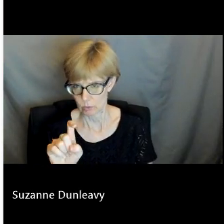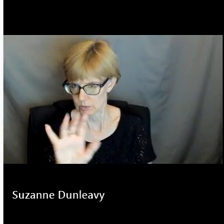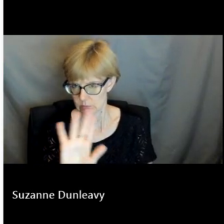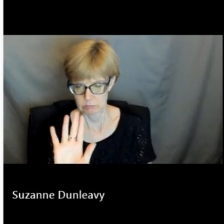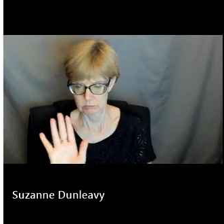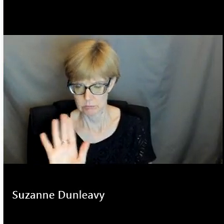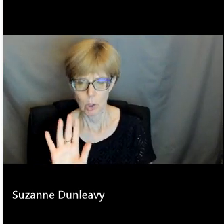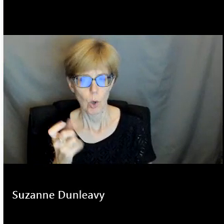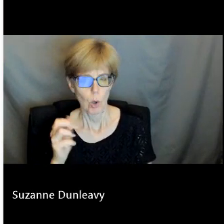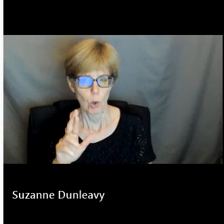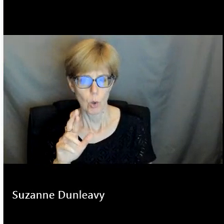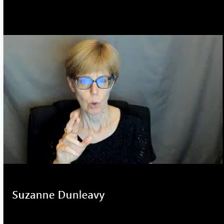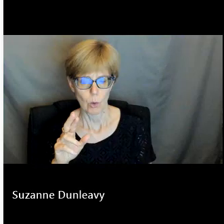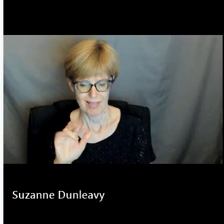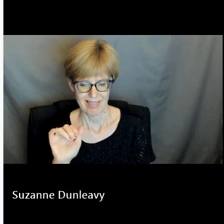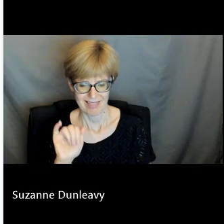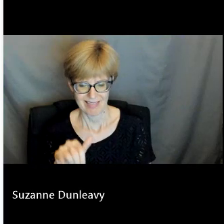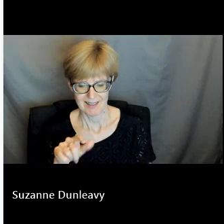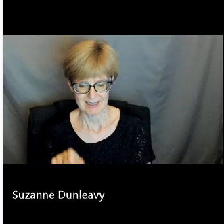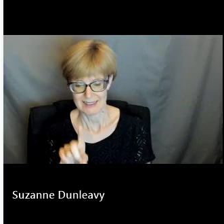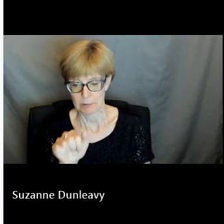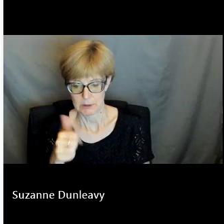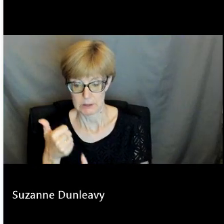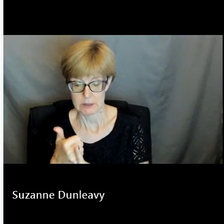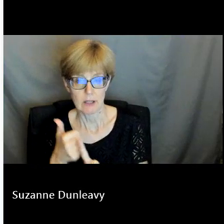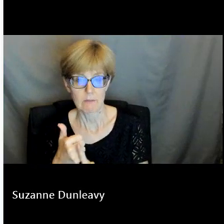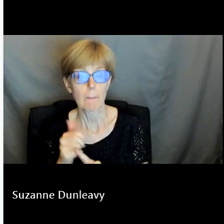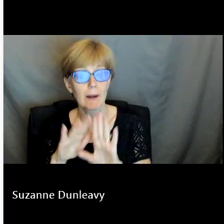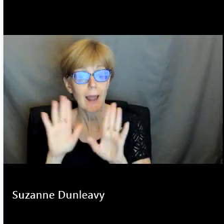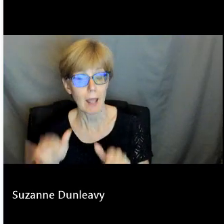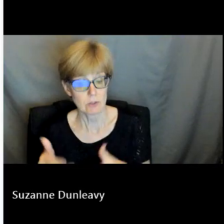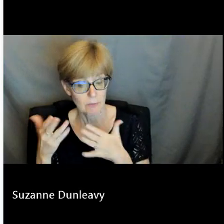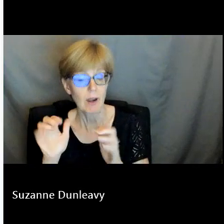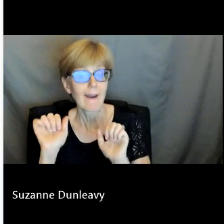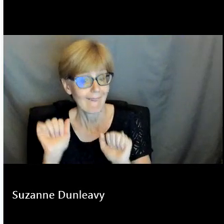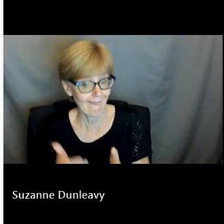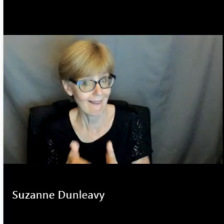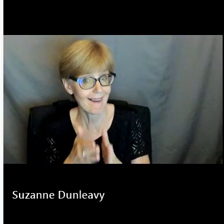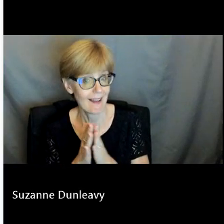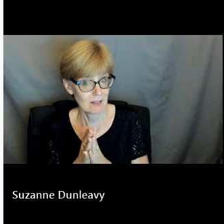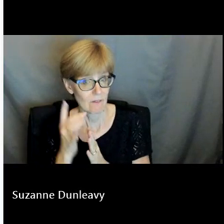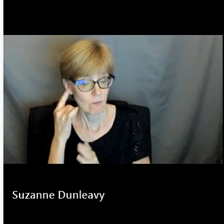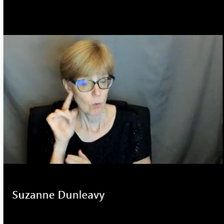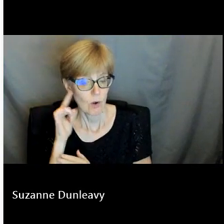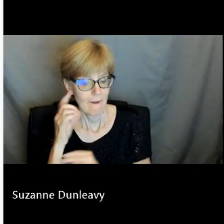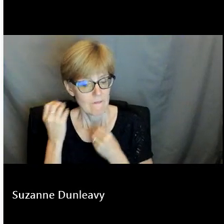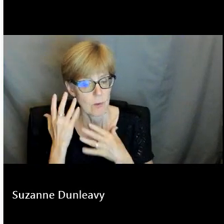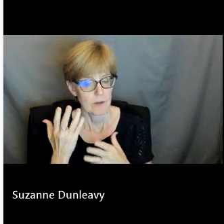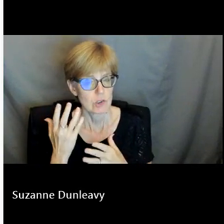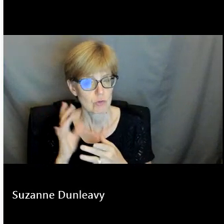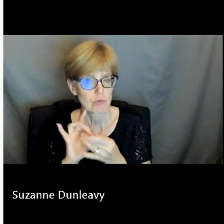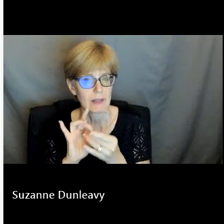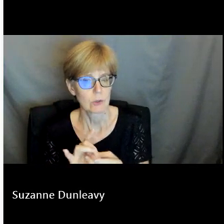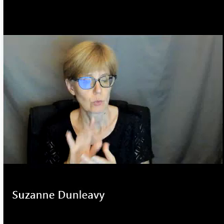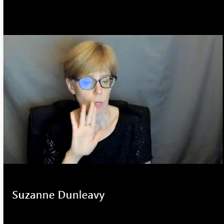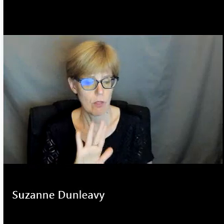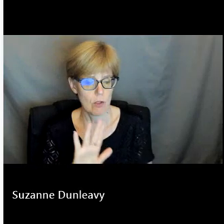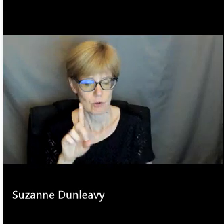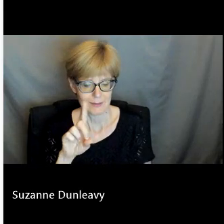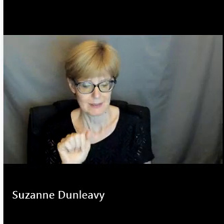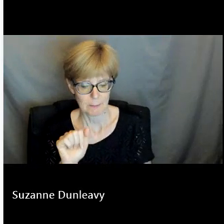about someone's condition itself, but a housing provider can ask for information about that person's